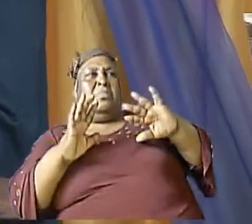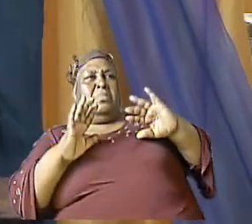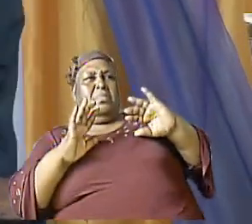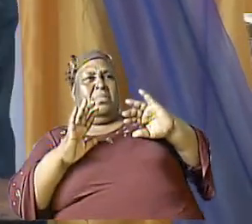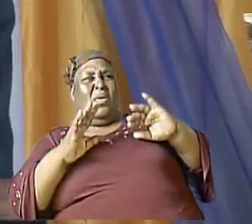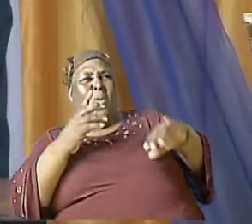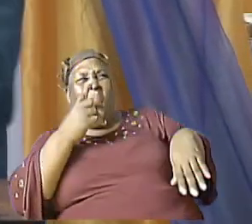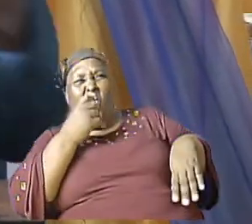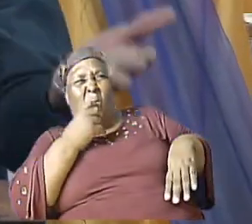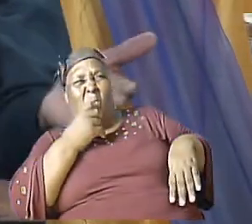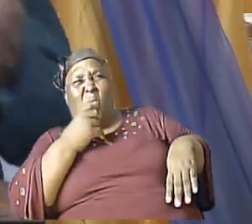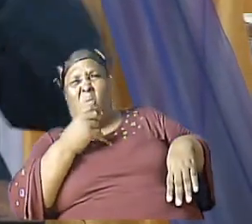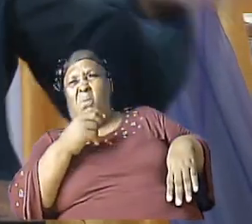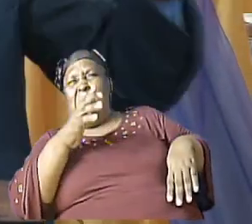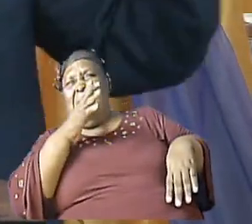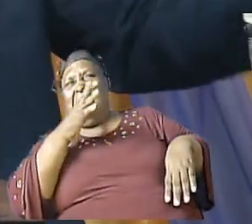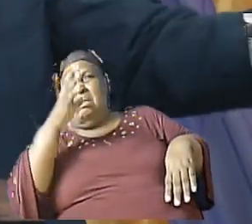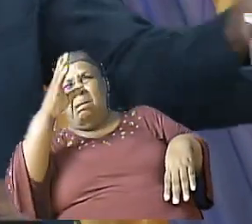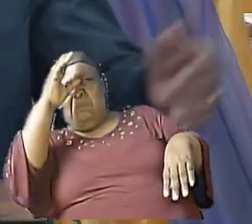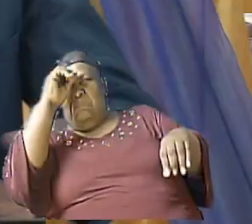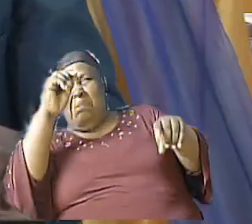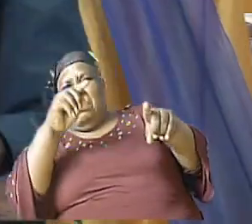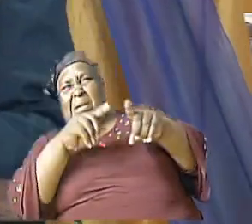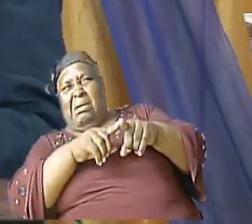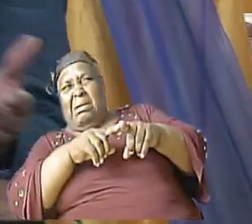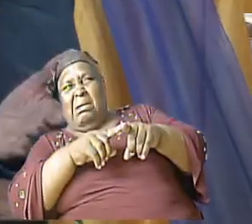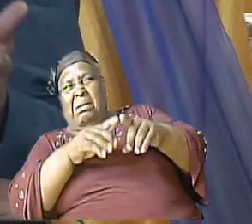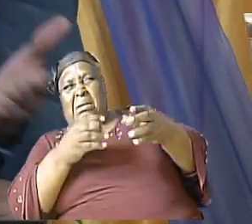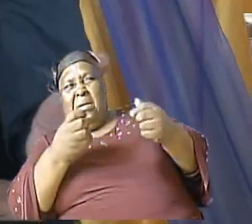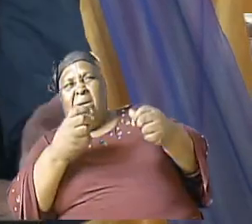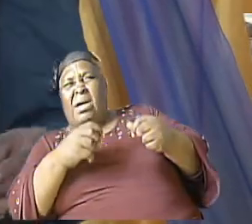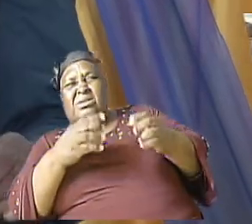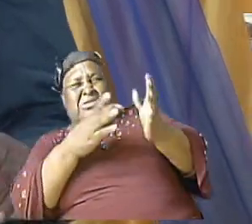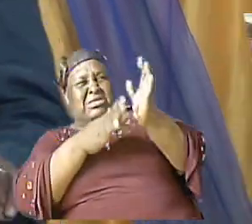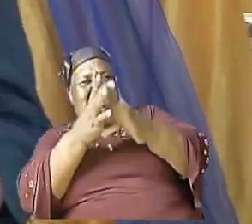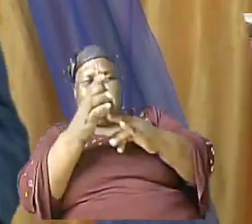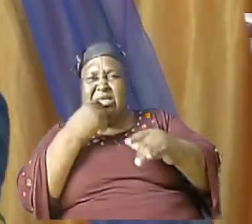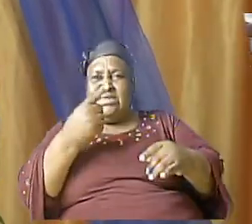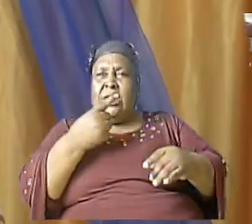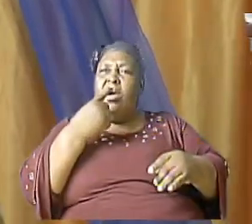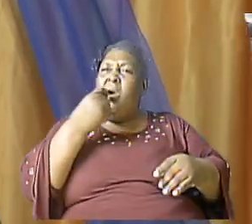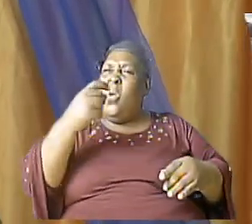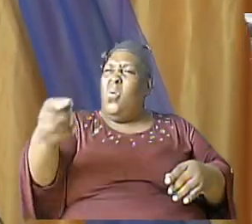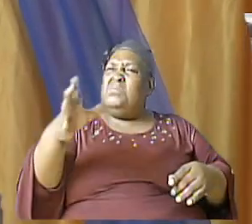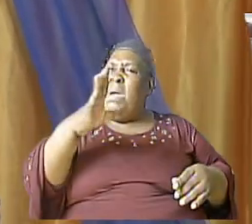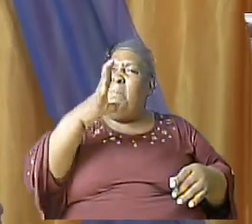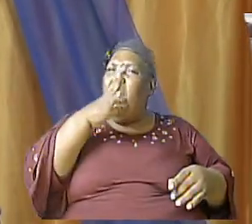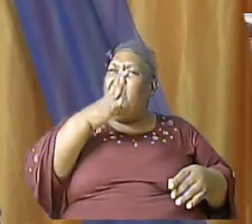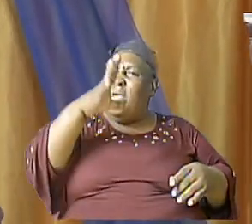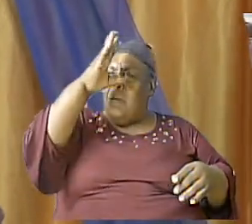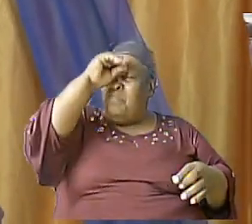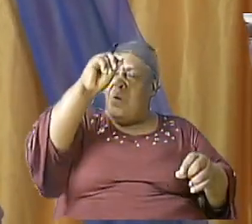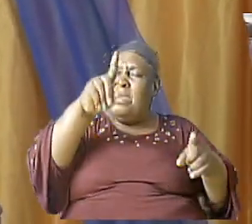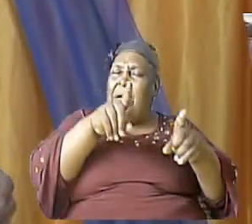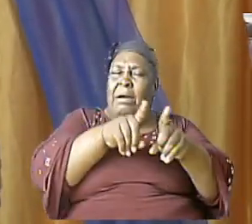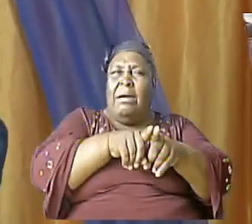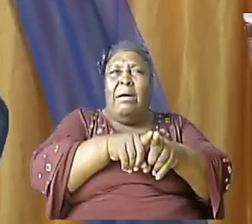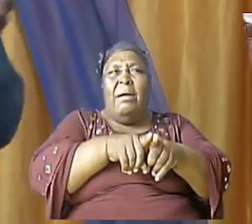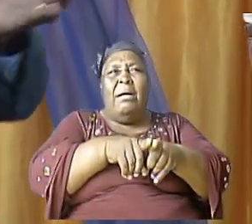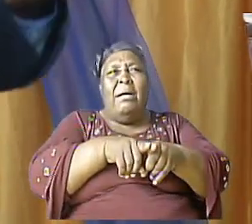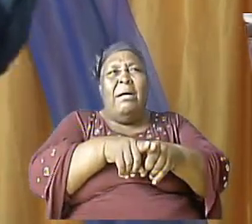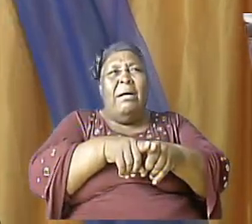who? Your mother and your brother, them want you to come outside. And Jesus said, who is my mother? Who is my brother? And then he